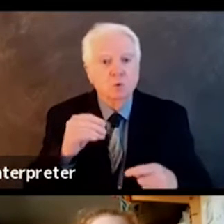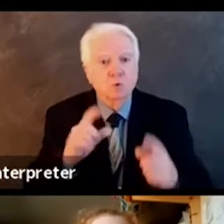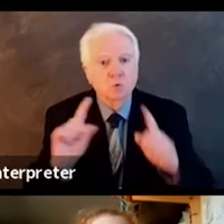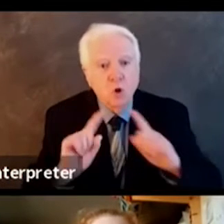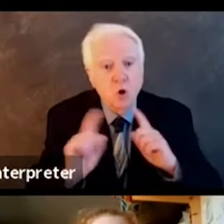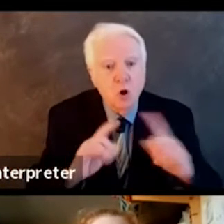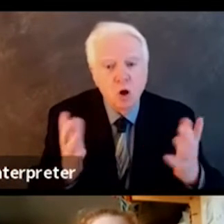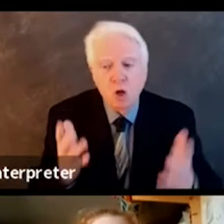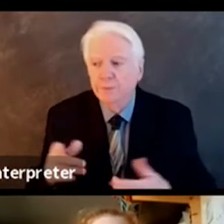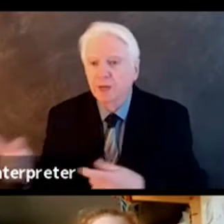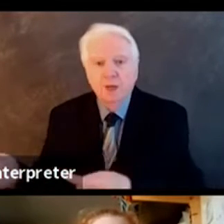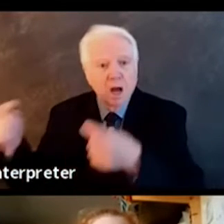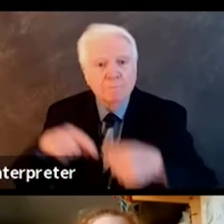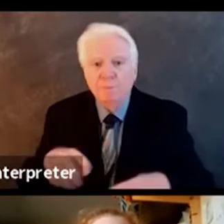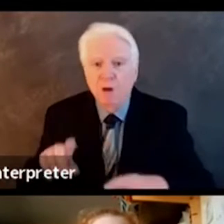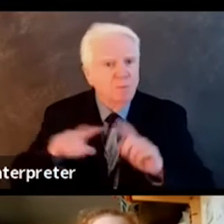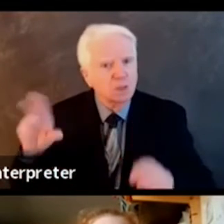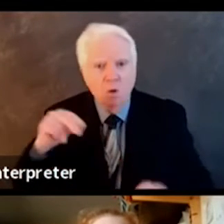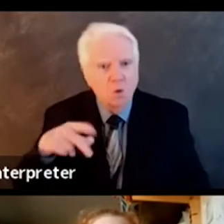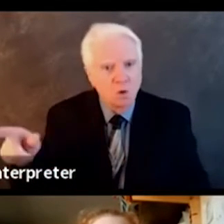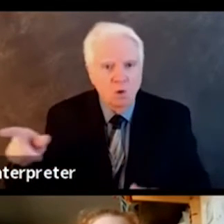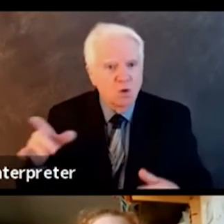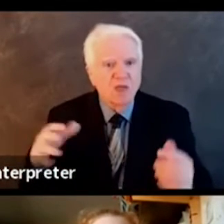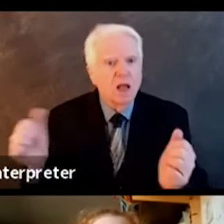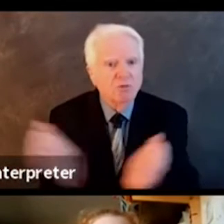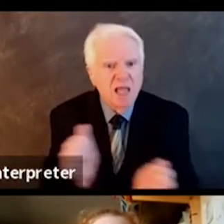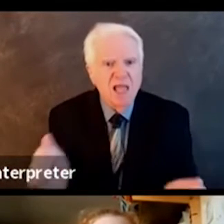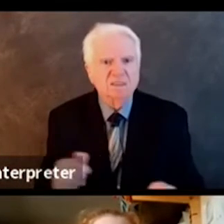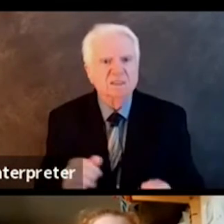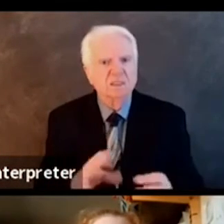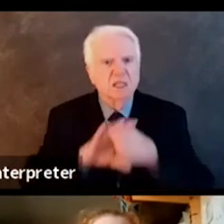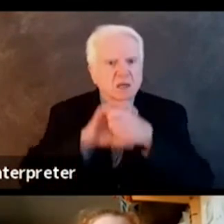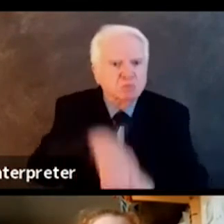at 5:30, and it will be streamed live on the council's YouTube page.